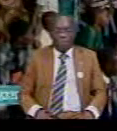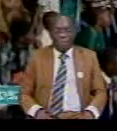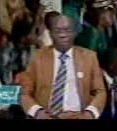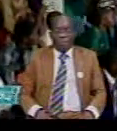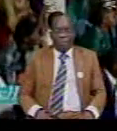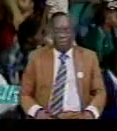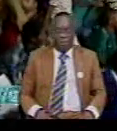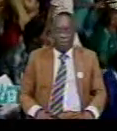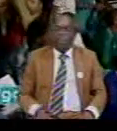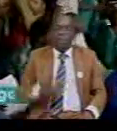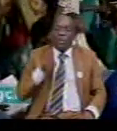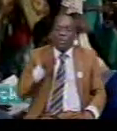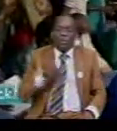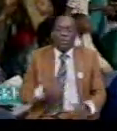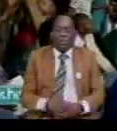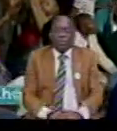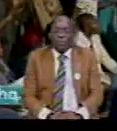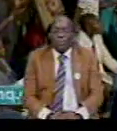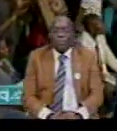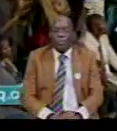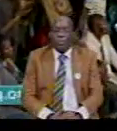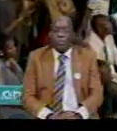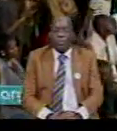You have heard the testimony.